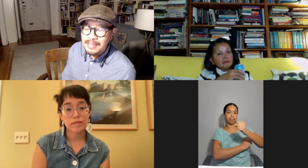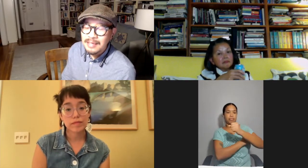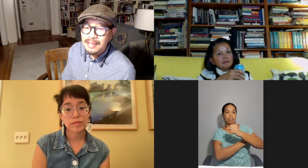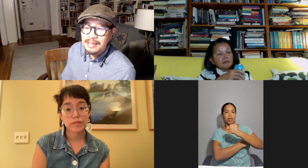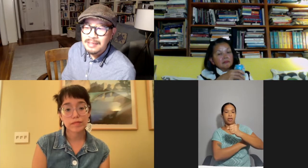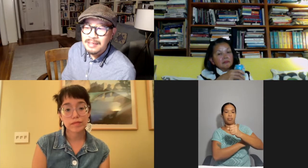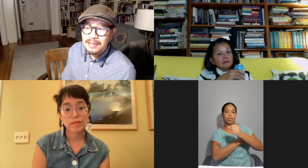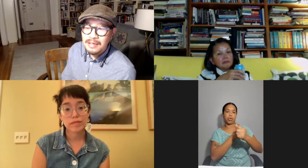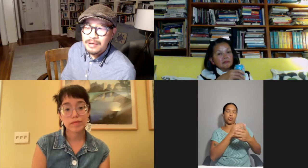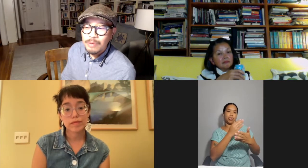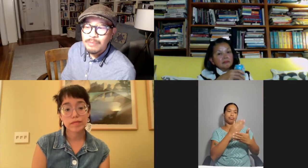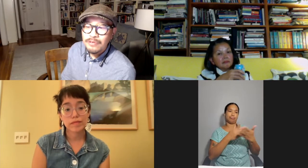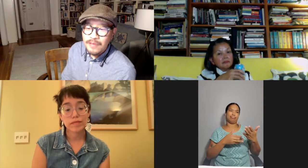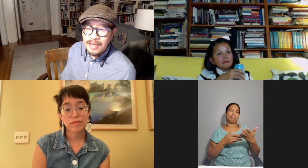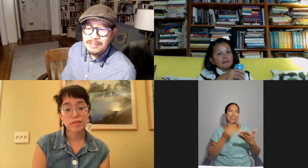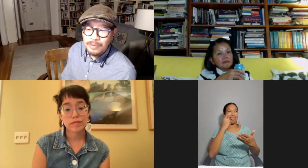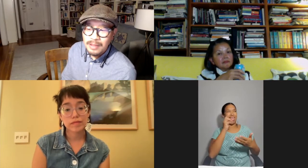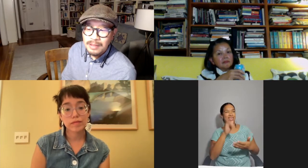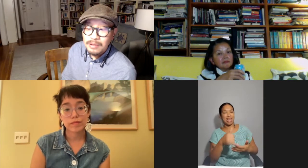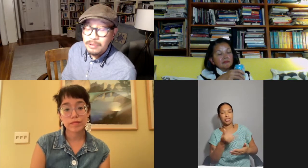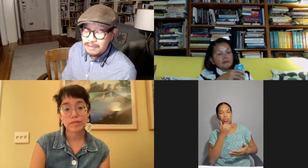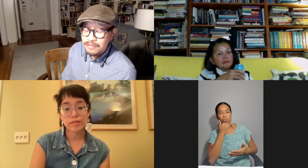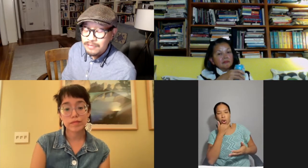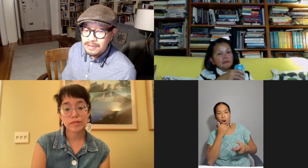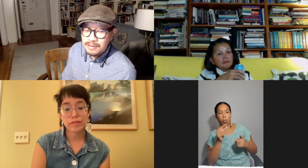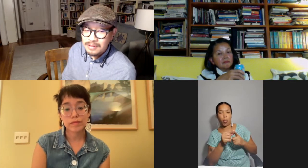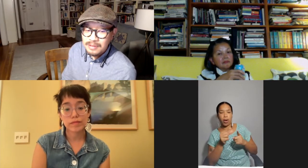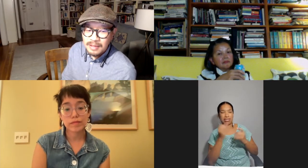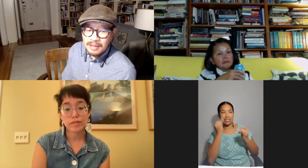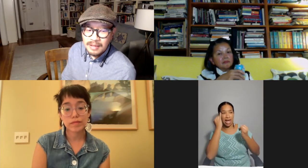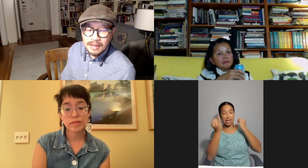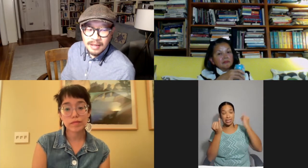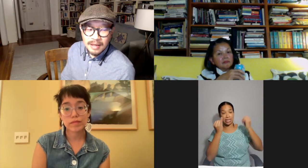the idea that when we're faced with grief,